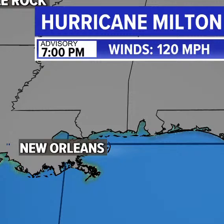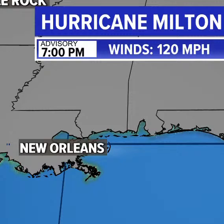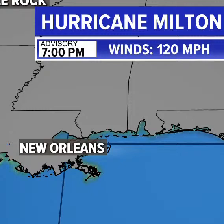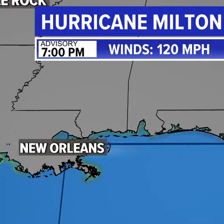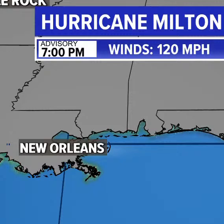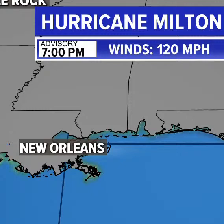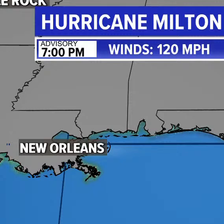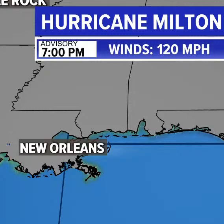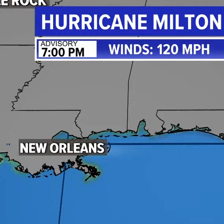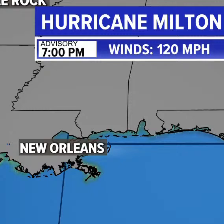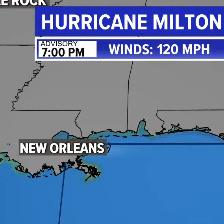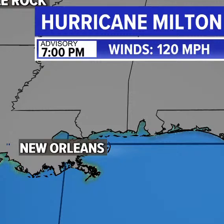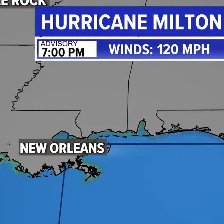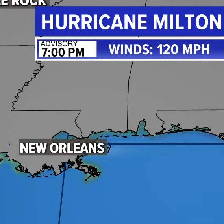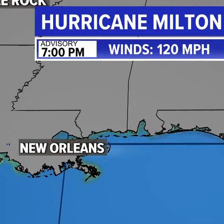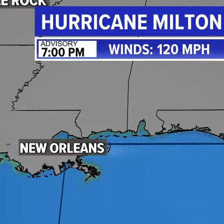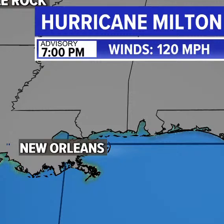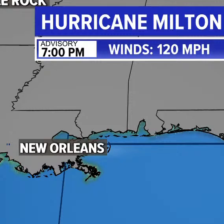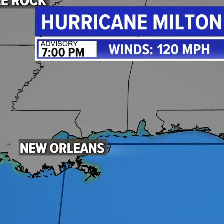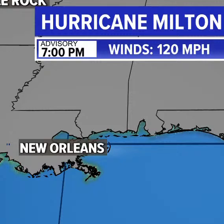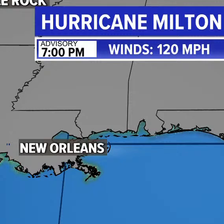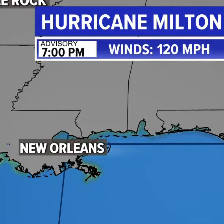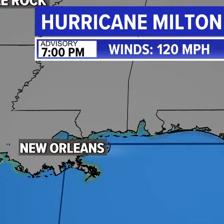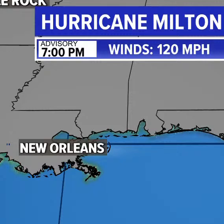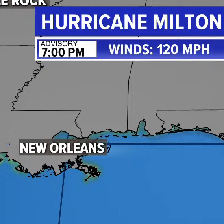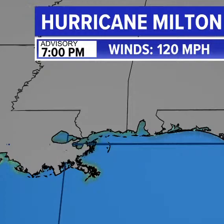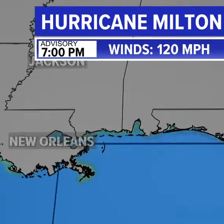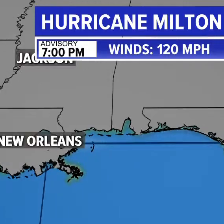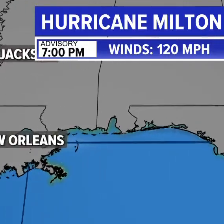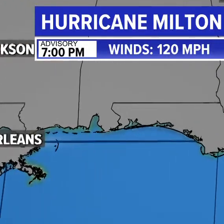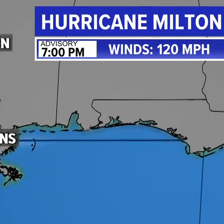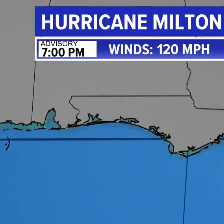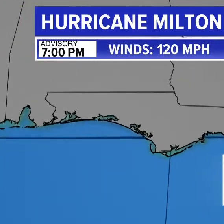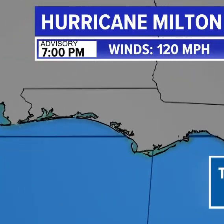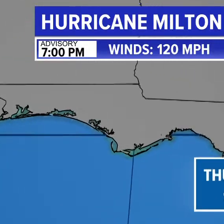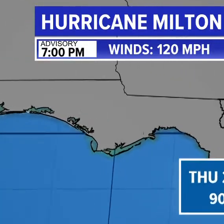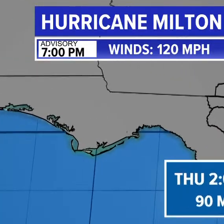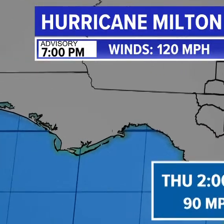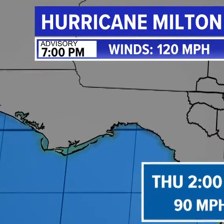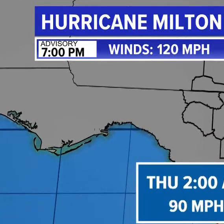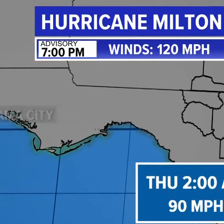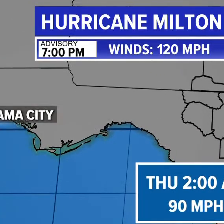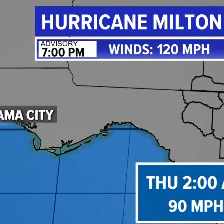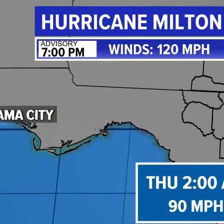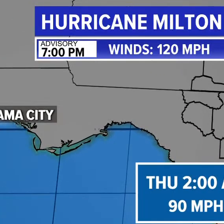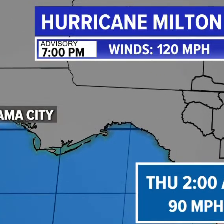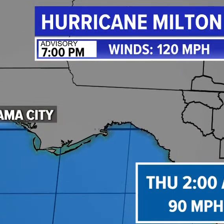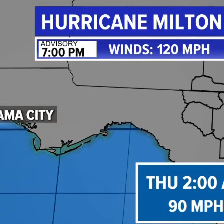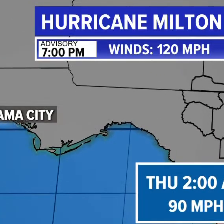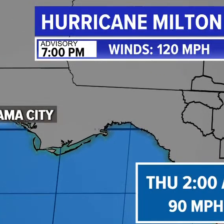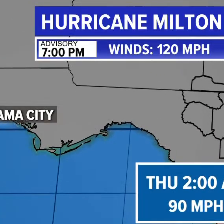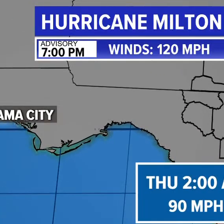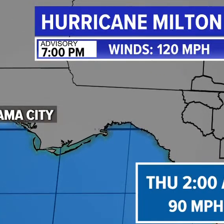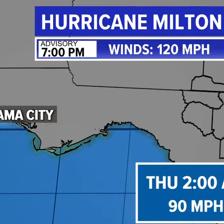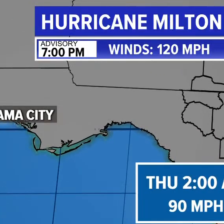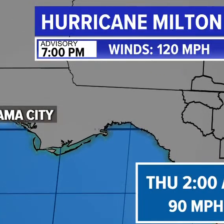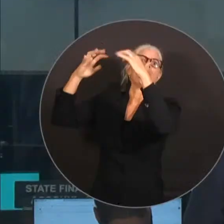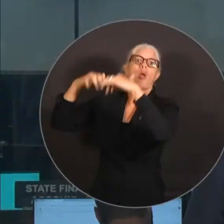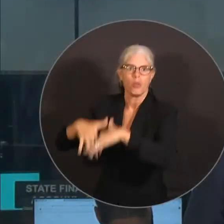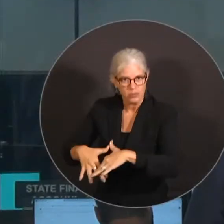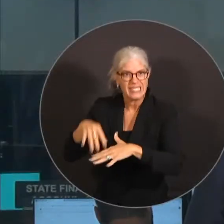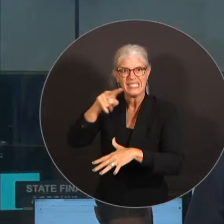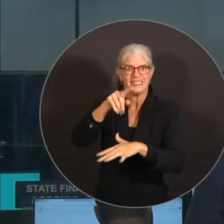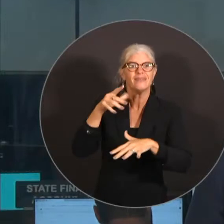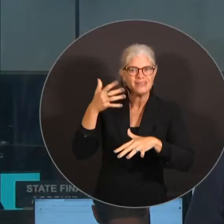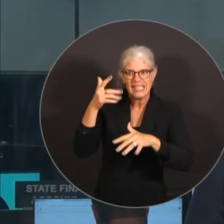forecast. Exponentially worse for west central Florida than for those of us over northeastern Florida and southeastern Georgia.